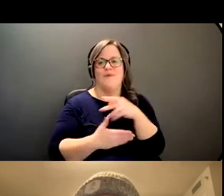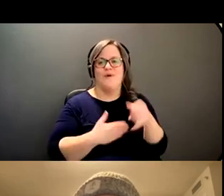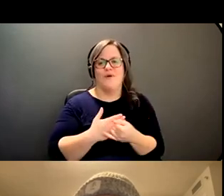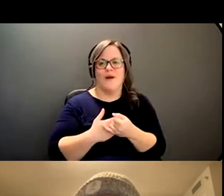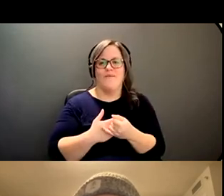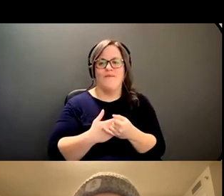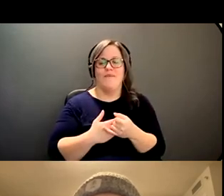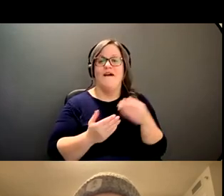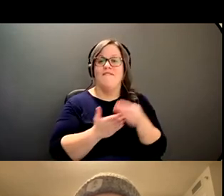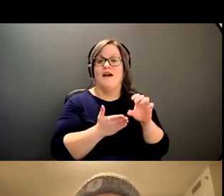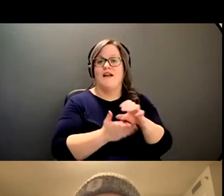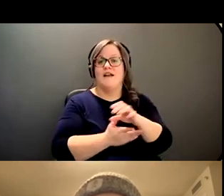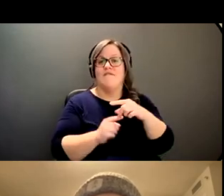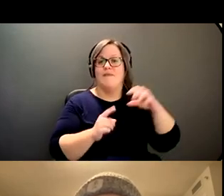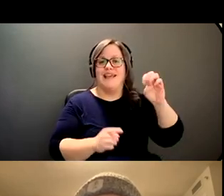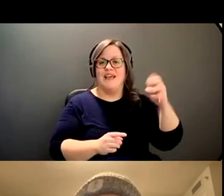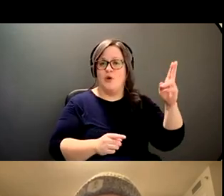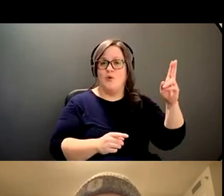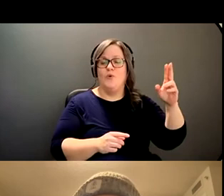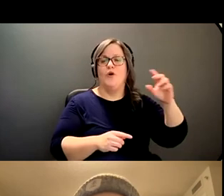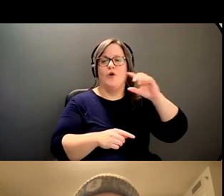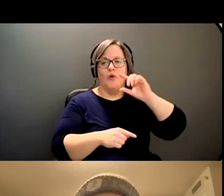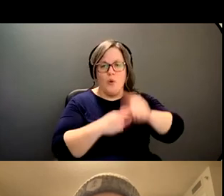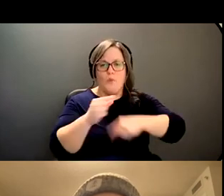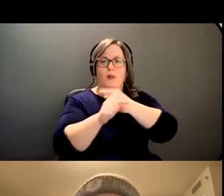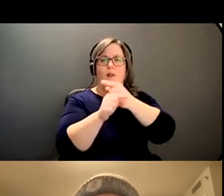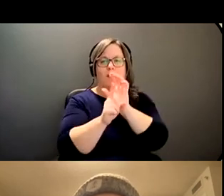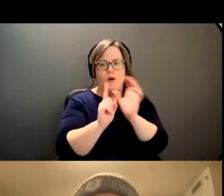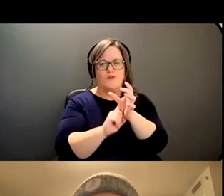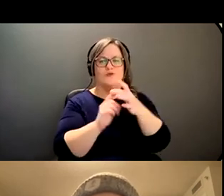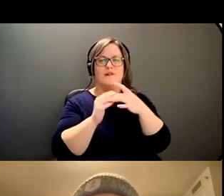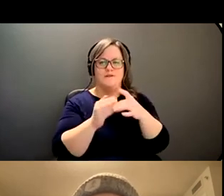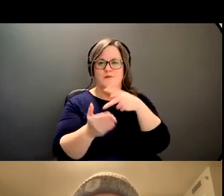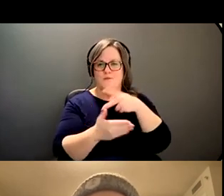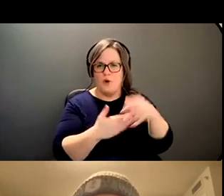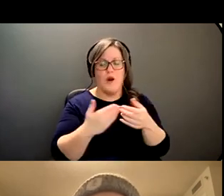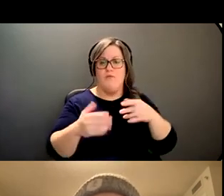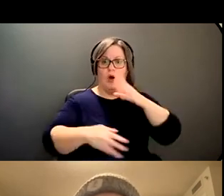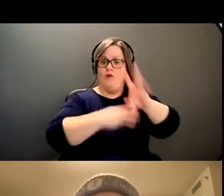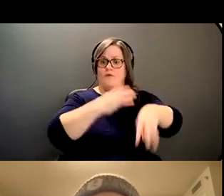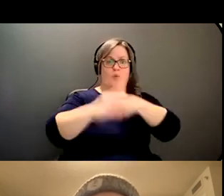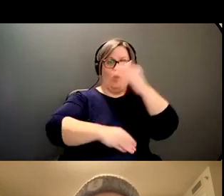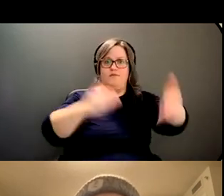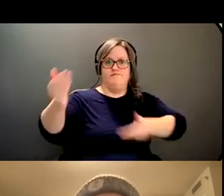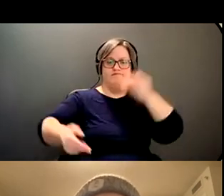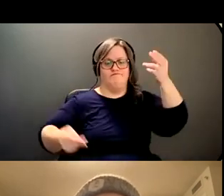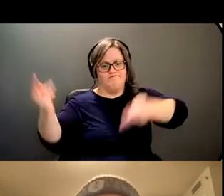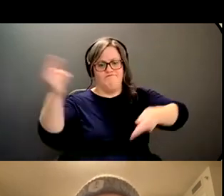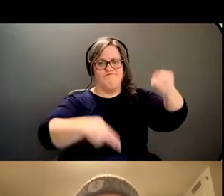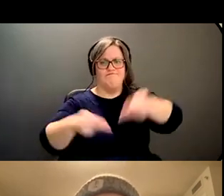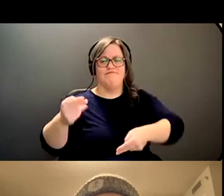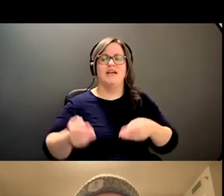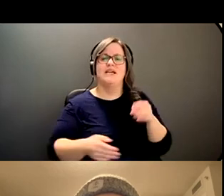kind of funding. It's like a global cultural leadership program, and it's open to people from all over the world, to kind of young cultural professionals.